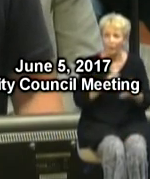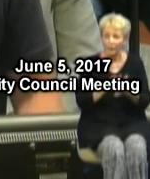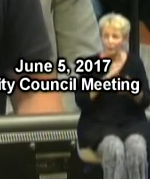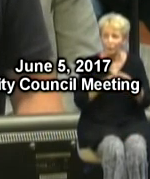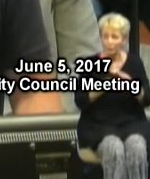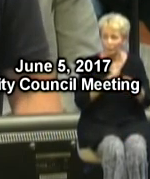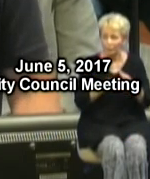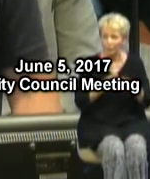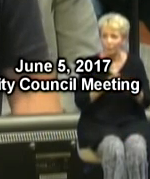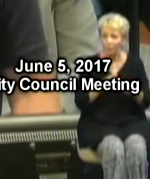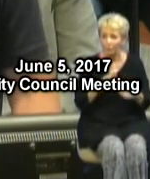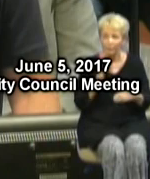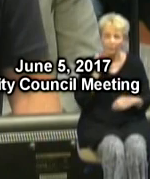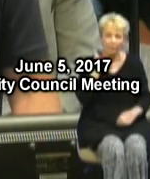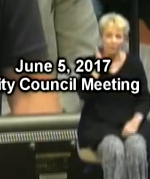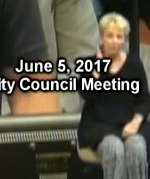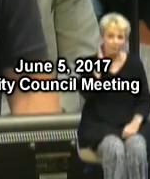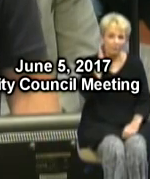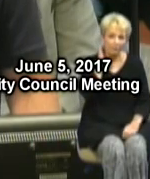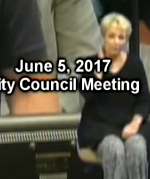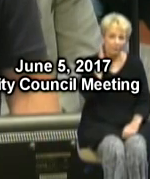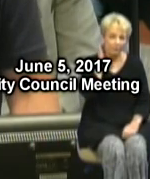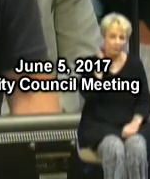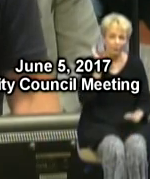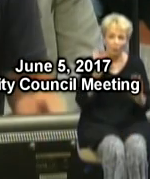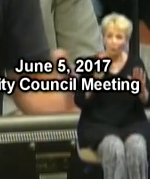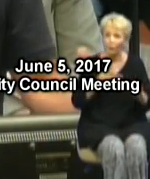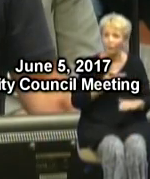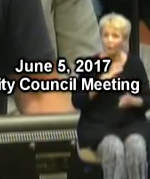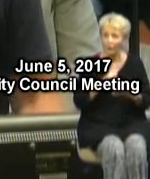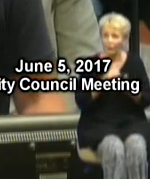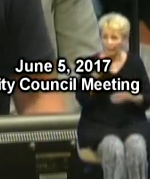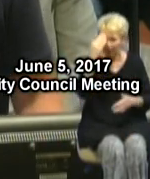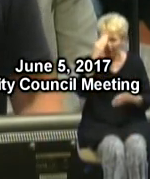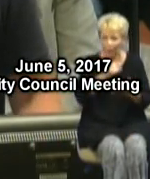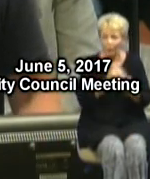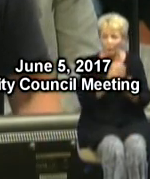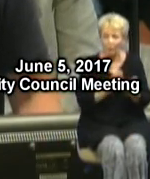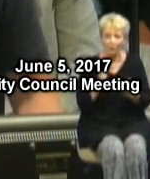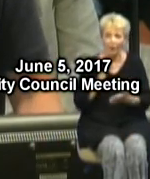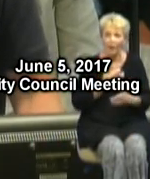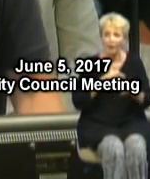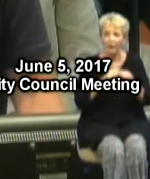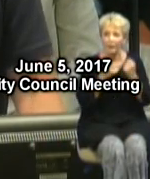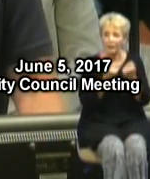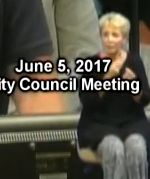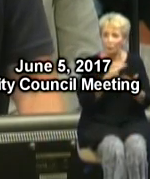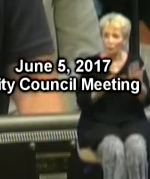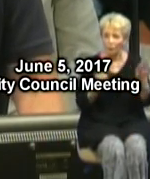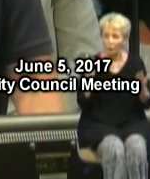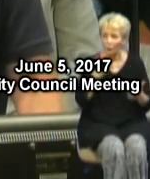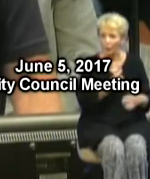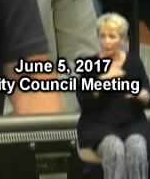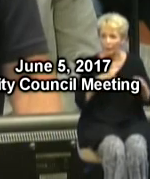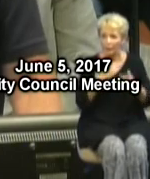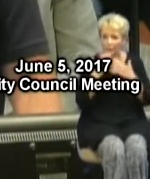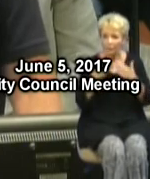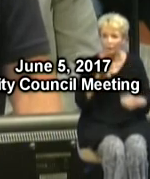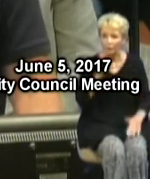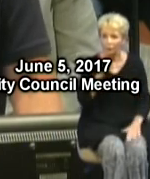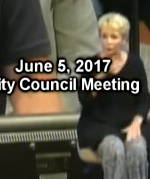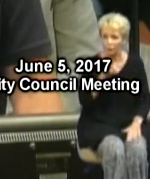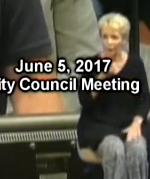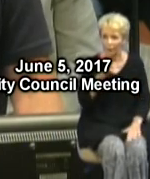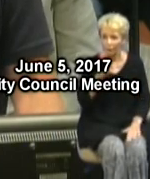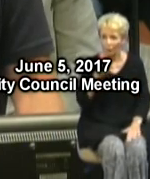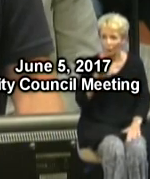community, and it's just a wonderful feeling to know that that's a part of our team and what we do. Thank Jeff Waycaster and the men